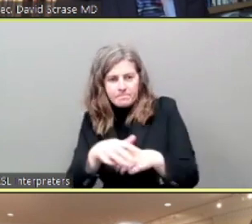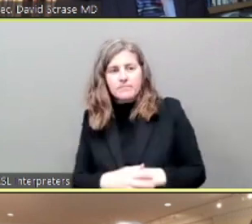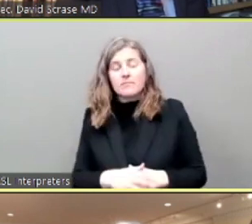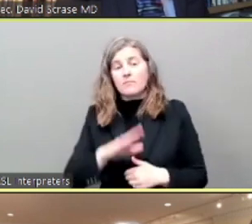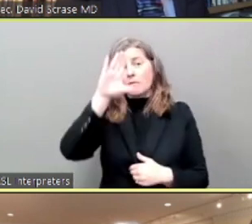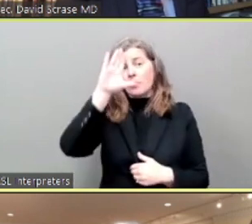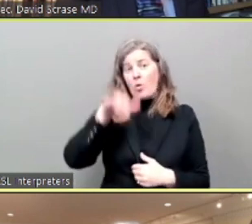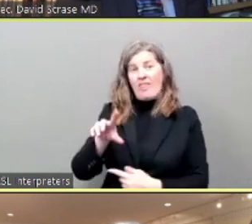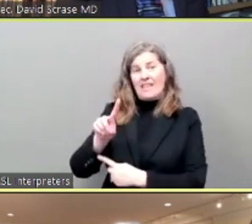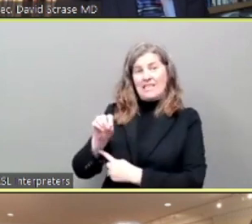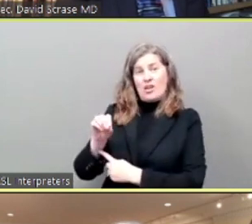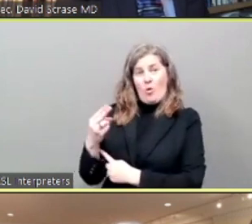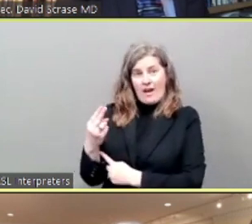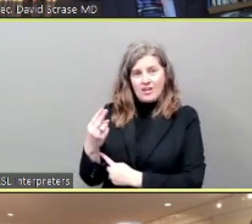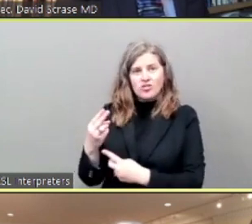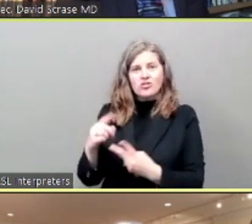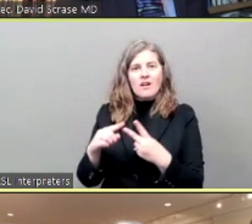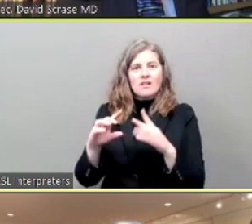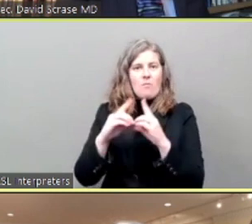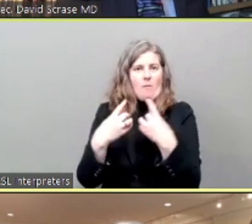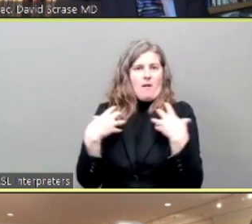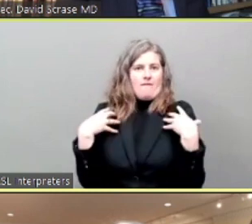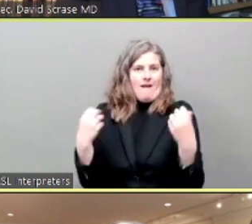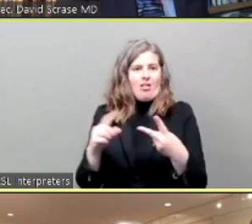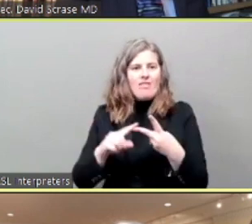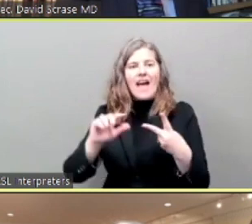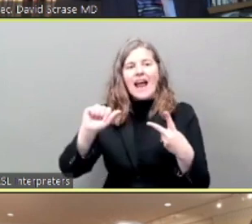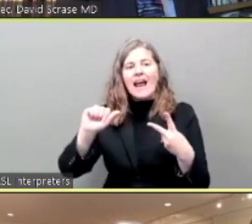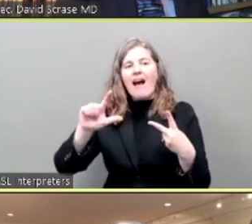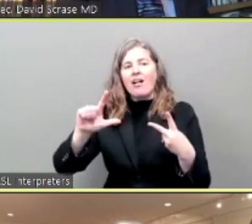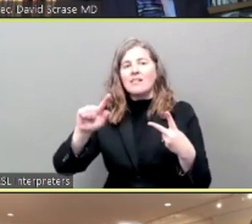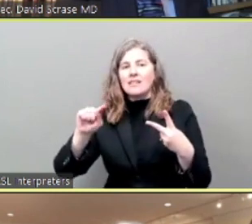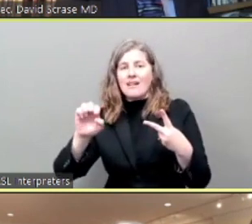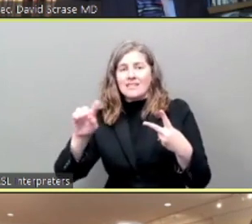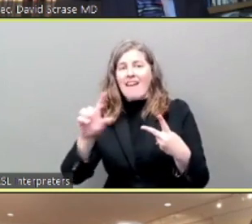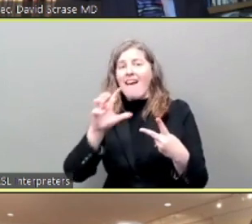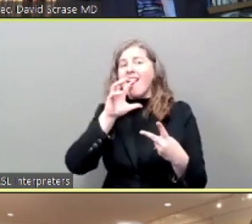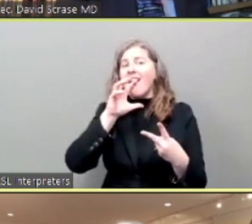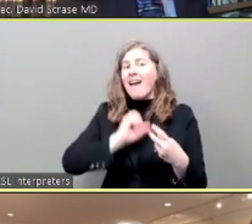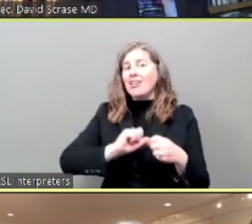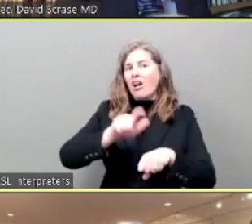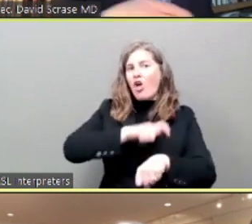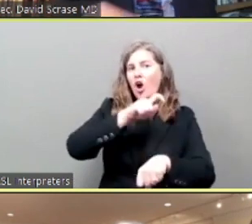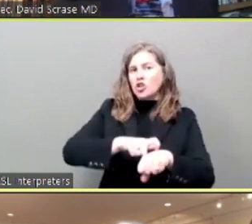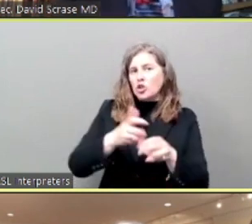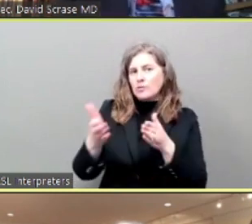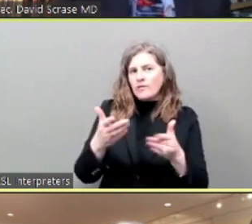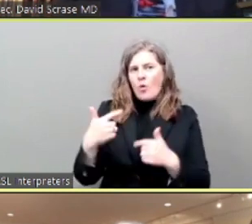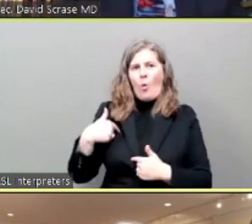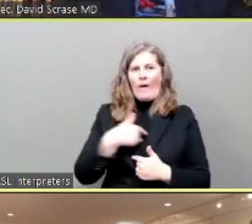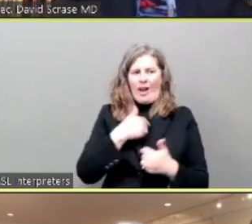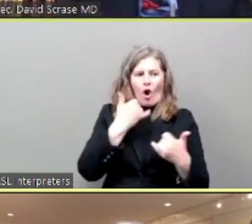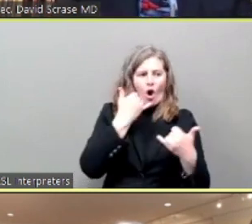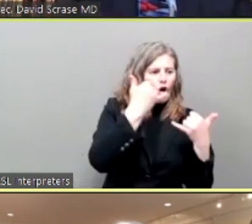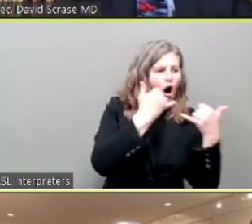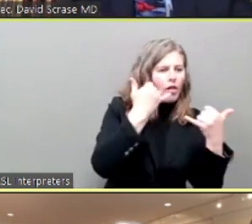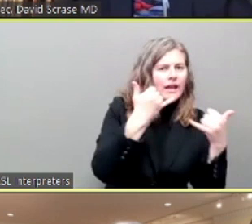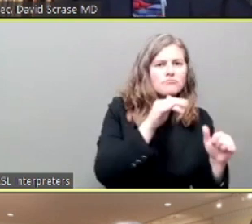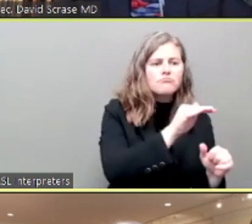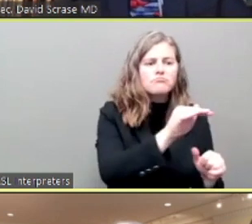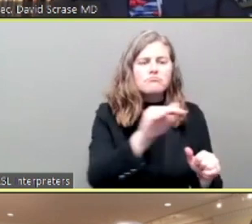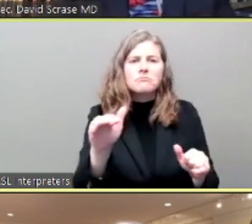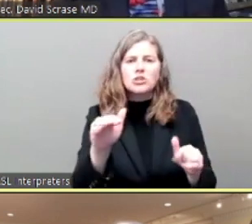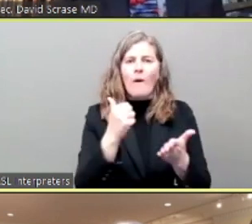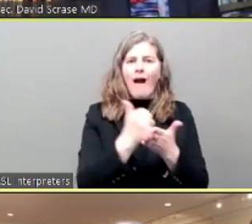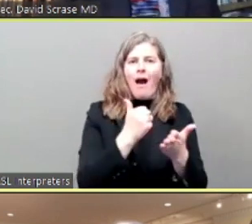Department of Health and our Aging Long-Term Services Department, we're calling to schedule seniors 60 years of age or older, are